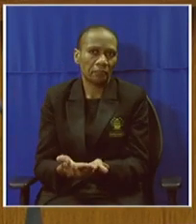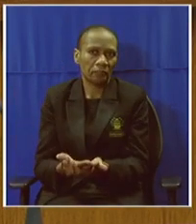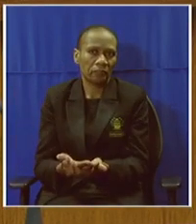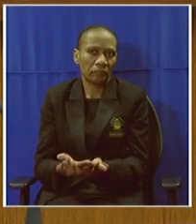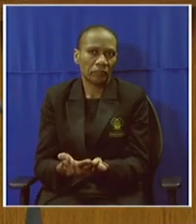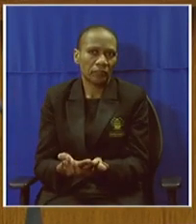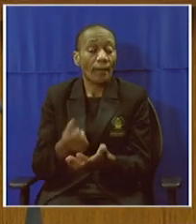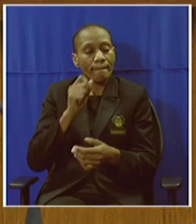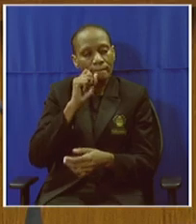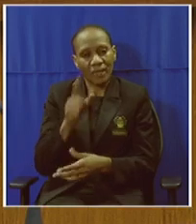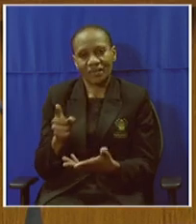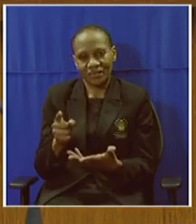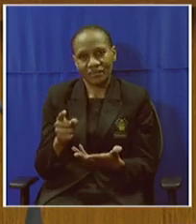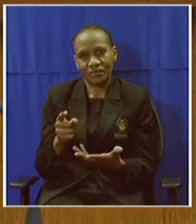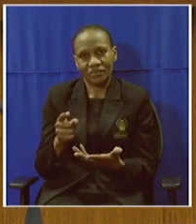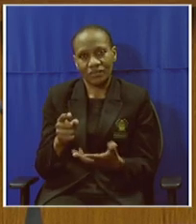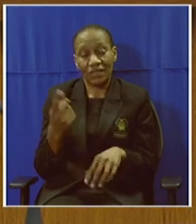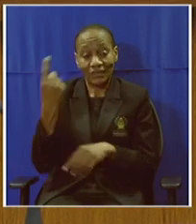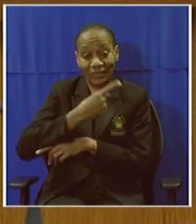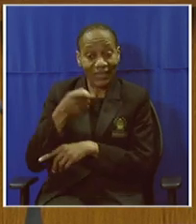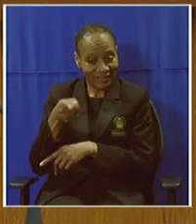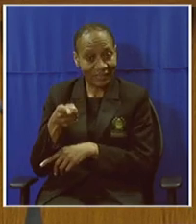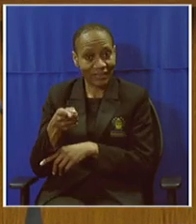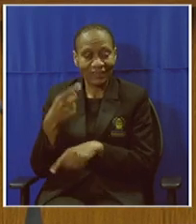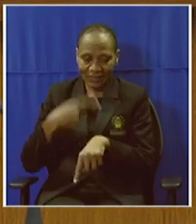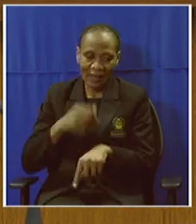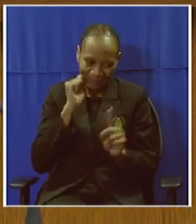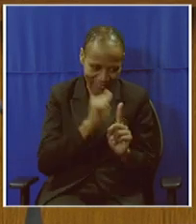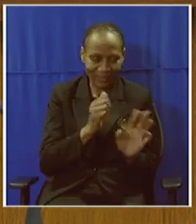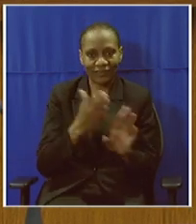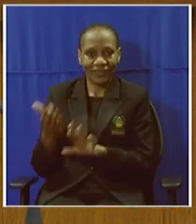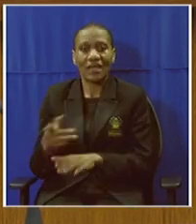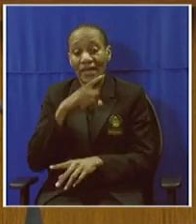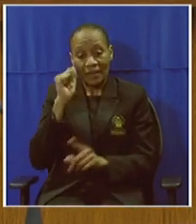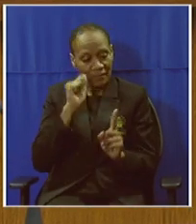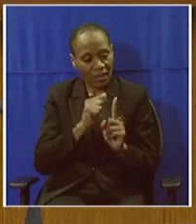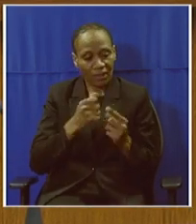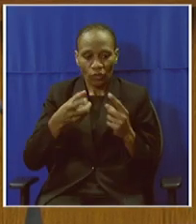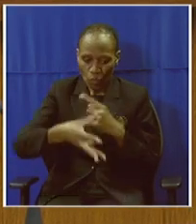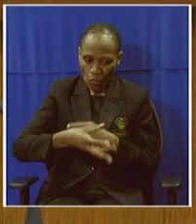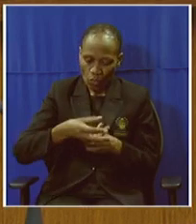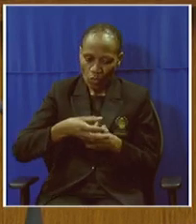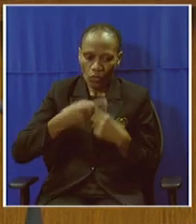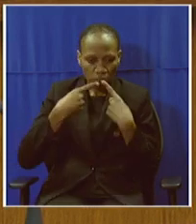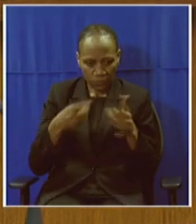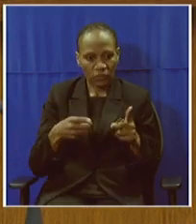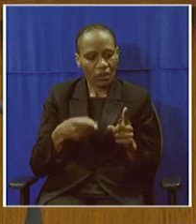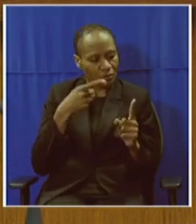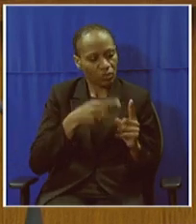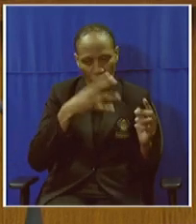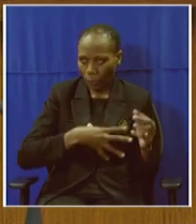However, she could not have avoided her day. Her name had been called and she had to respond positively.